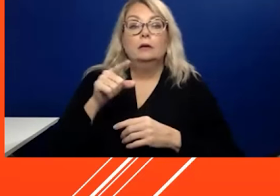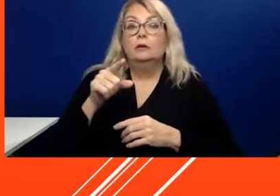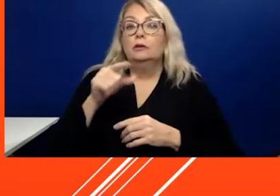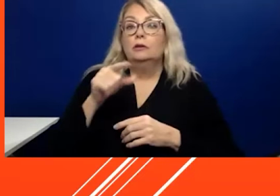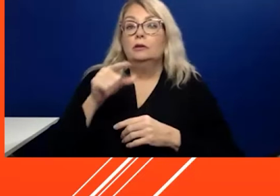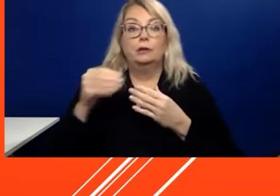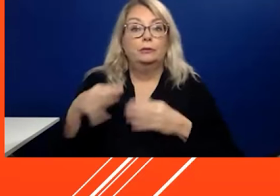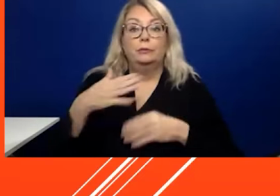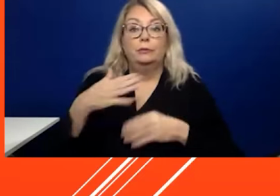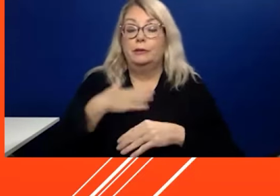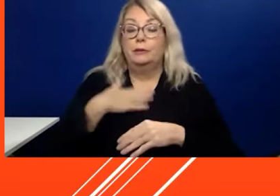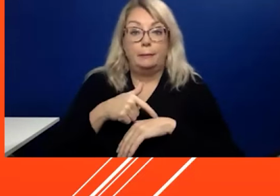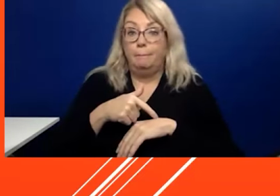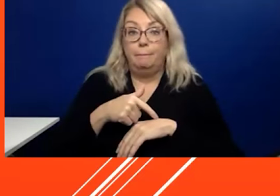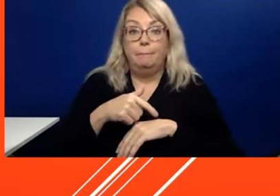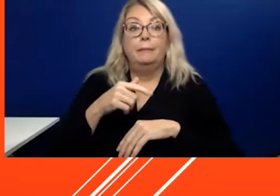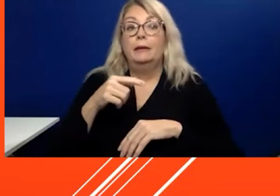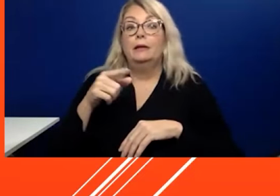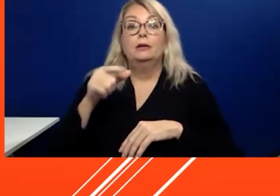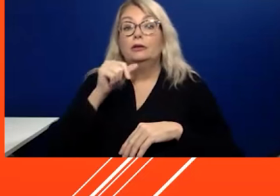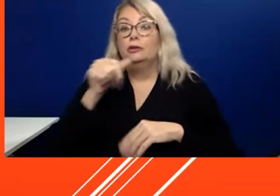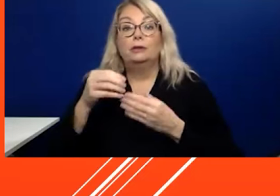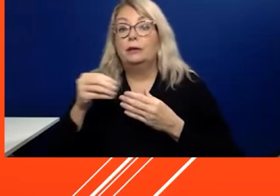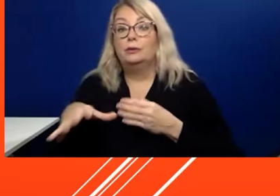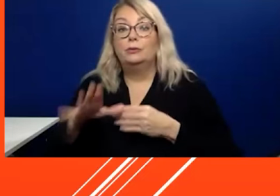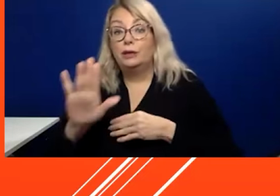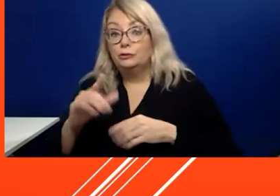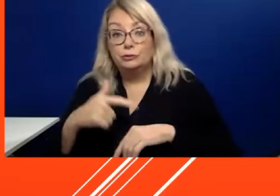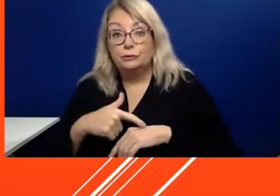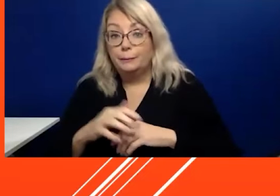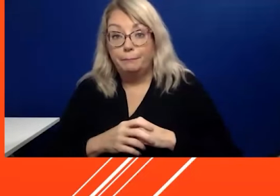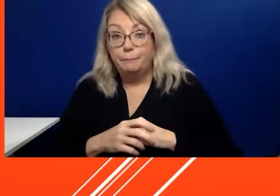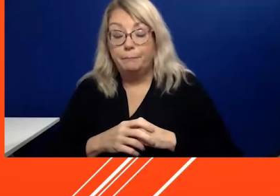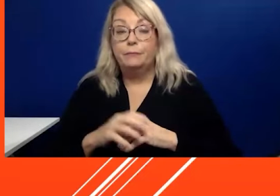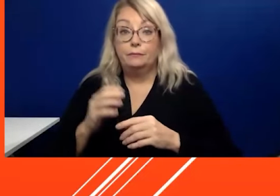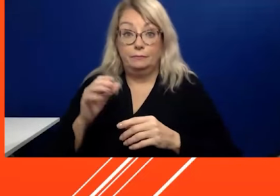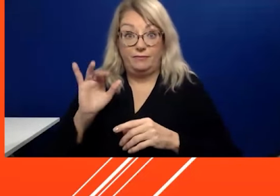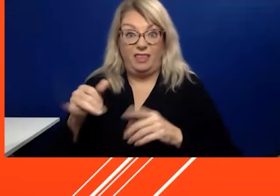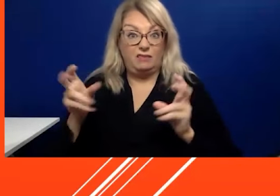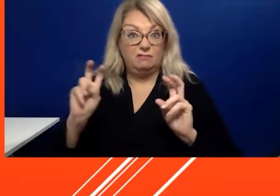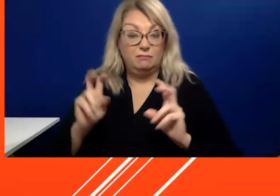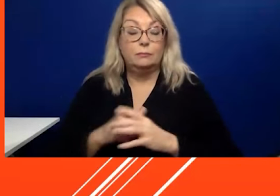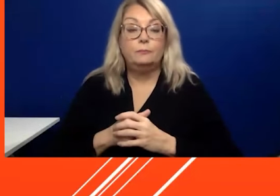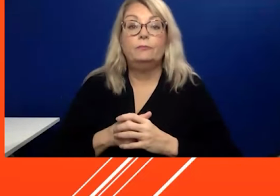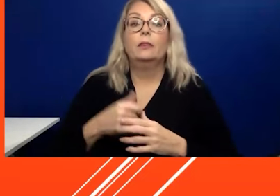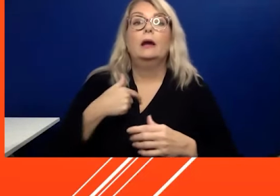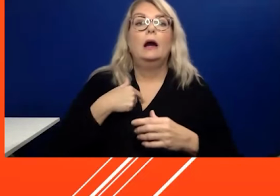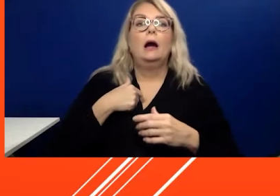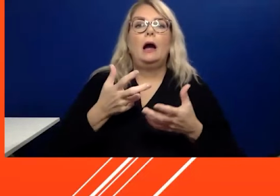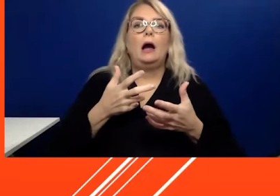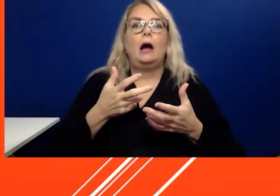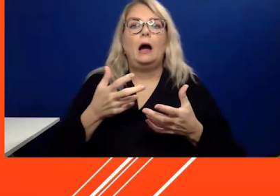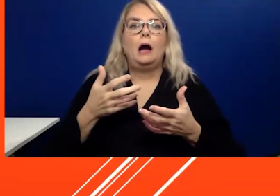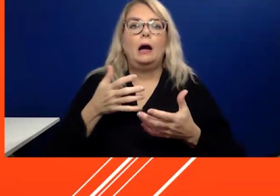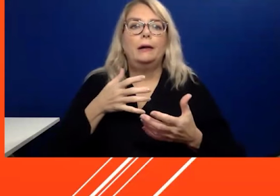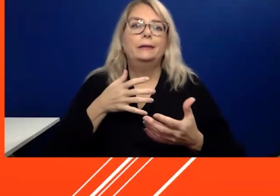time. And you're not gonna waste your time, right? My struggle is I engaged every student, every class. Yeah.